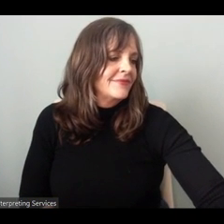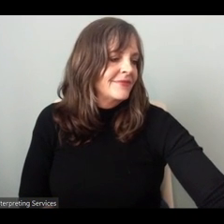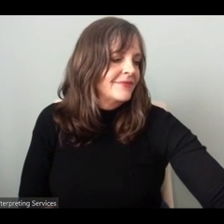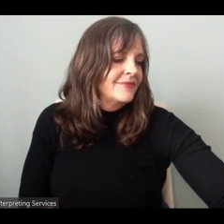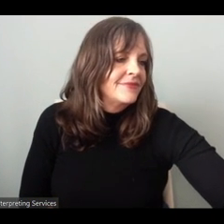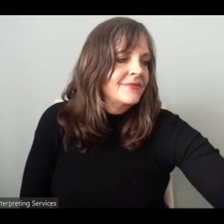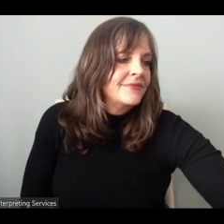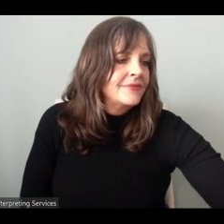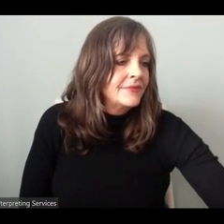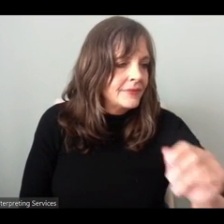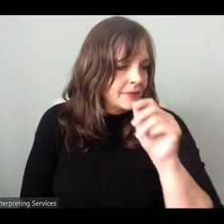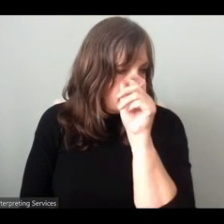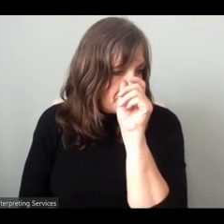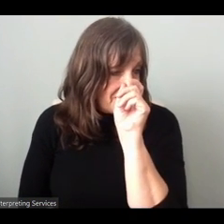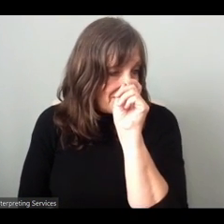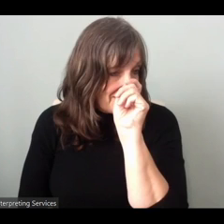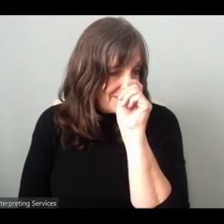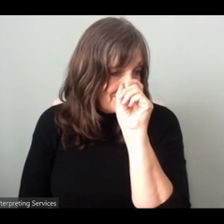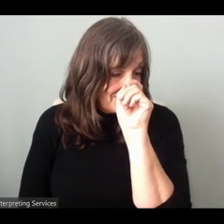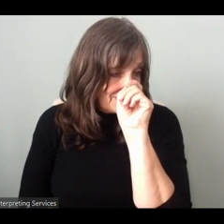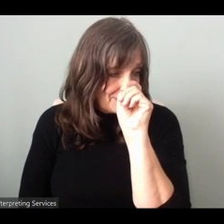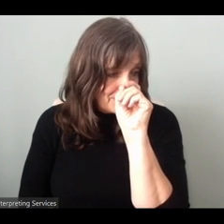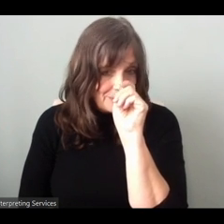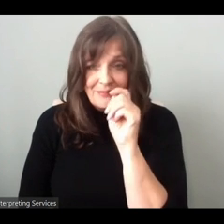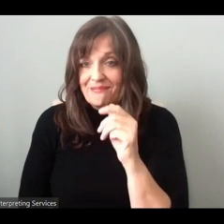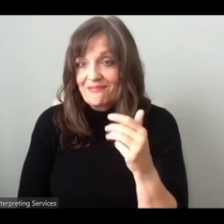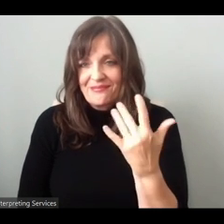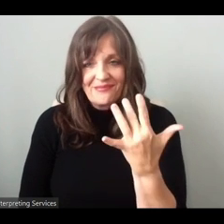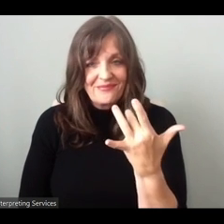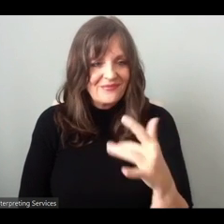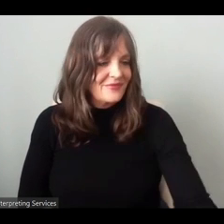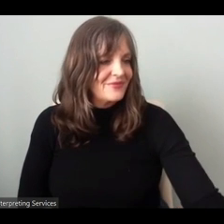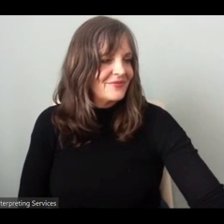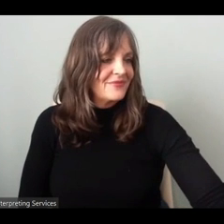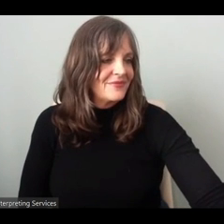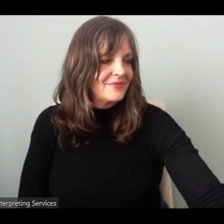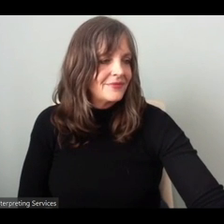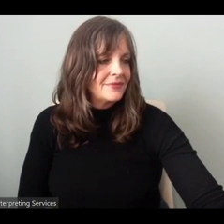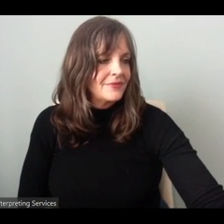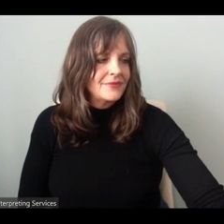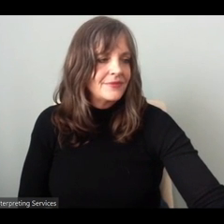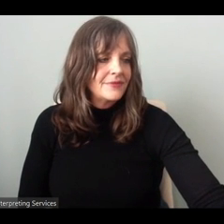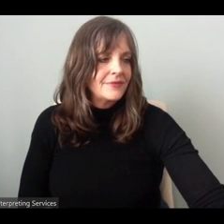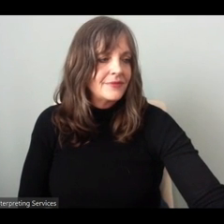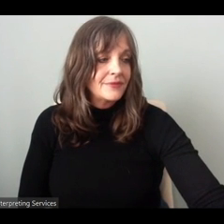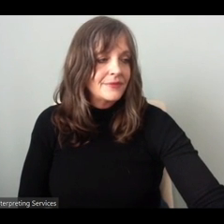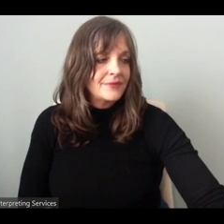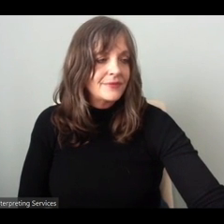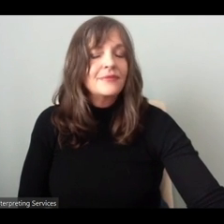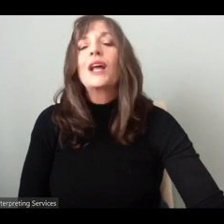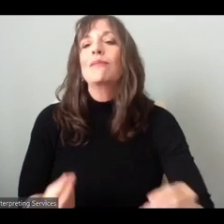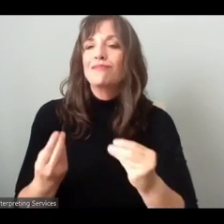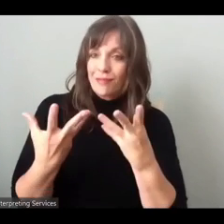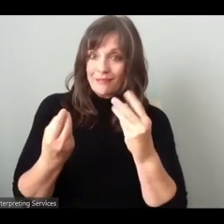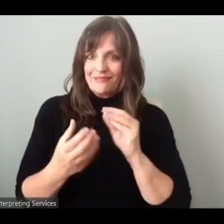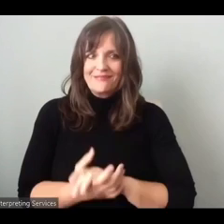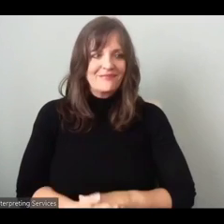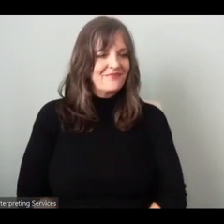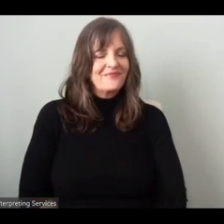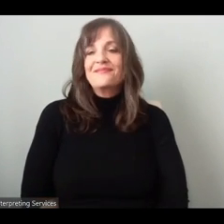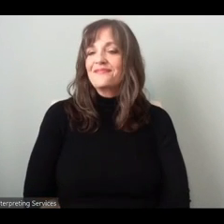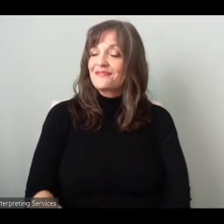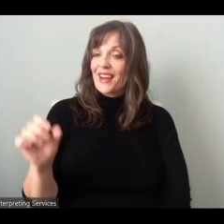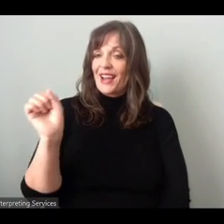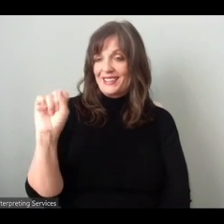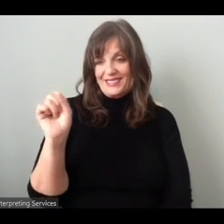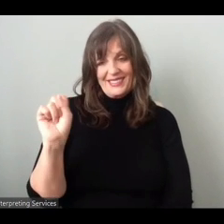9 days ago, the writer, author, leader, thinker, Shiro Ijeoma Oluo launched a GoFundMe page in Seattle.